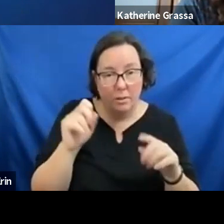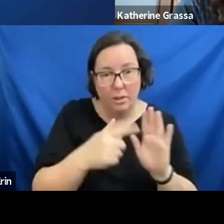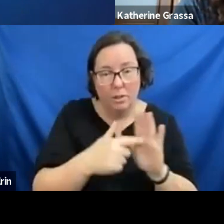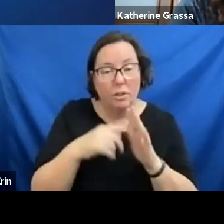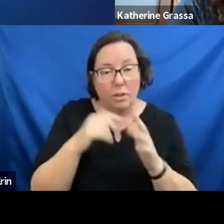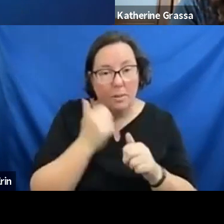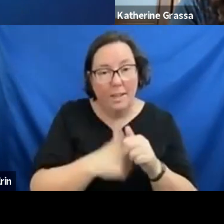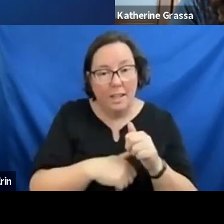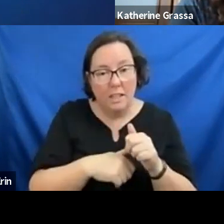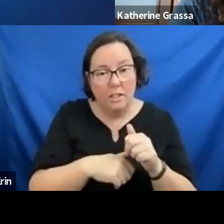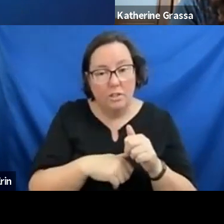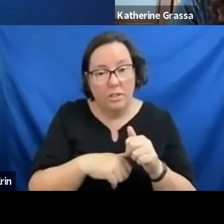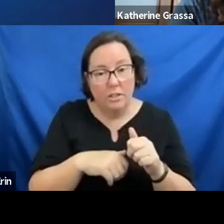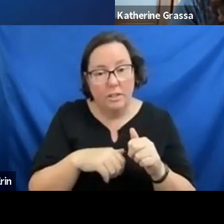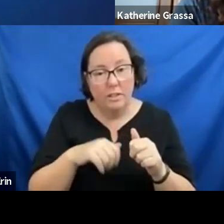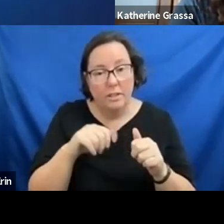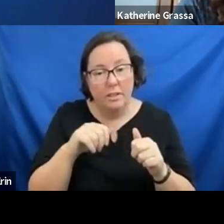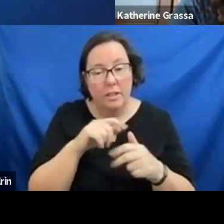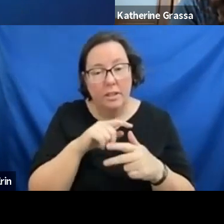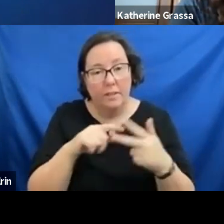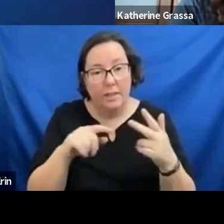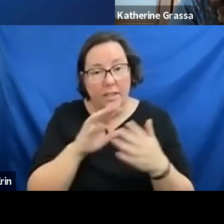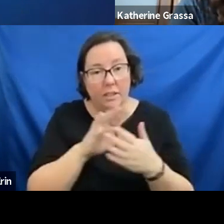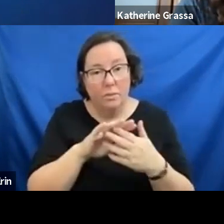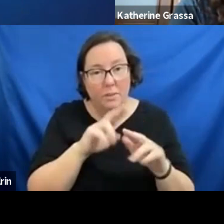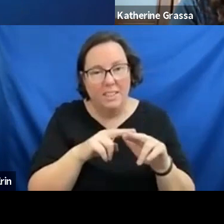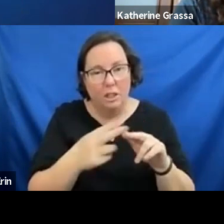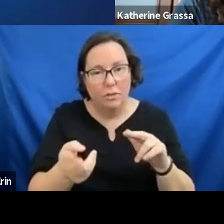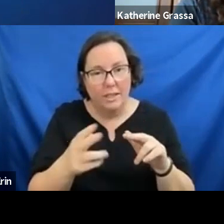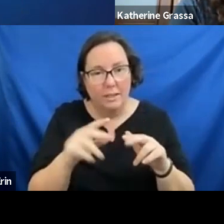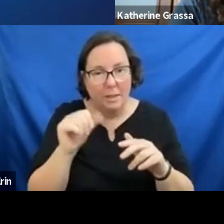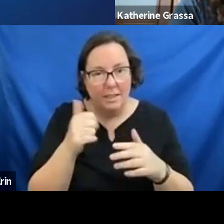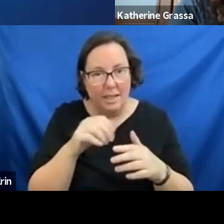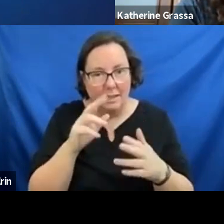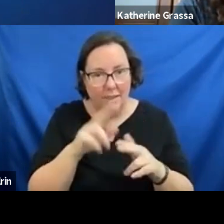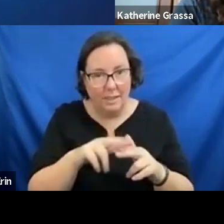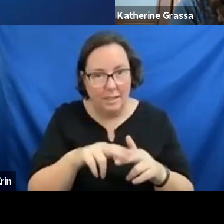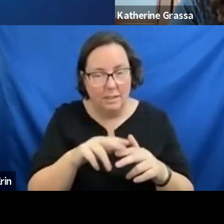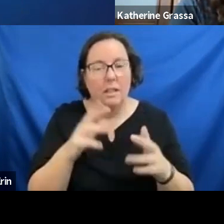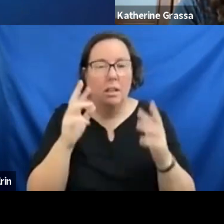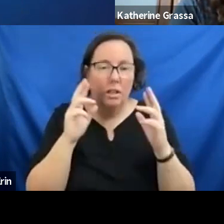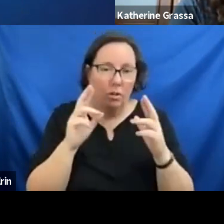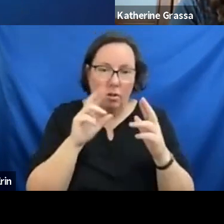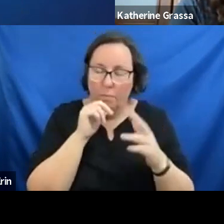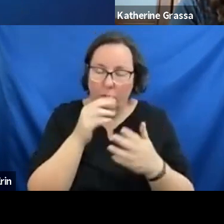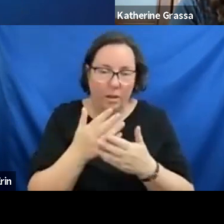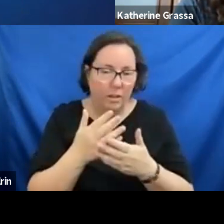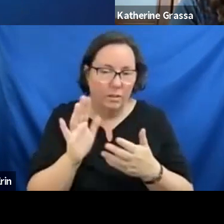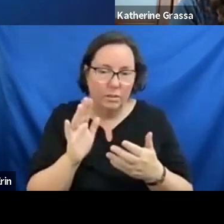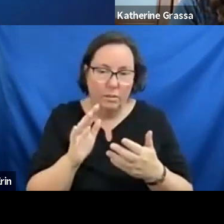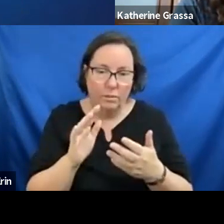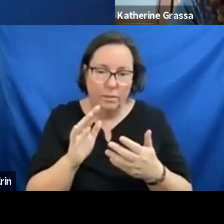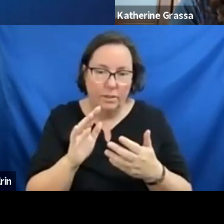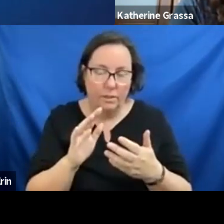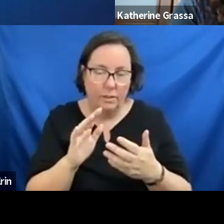each of the AWC schools decreased by more than 10 seats. I hope we will not exclude our best